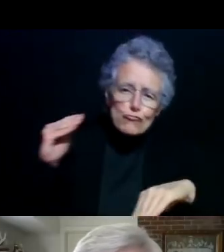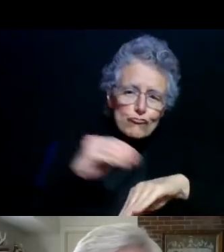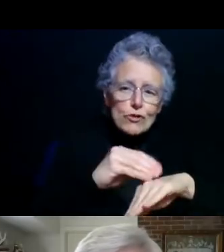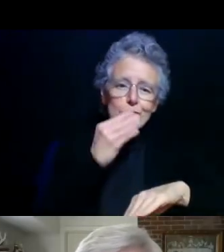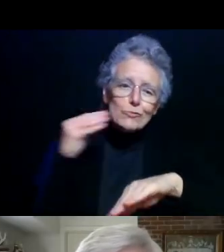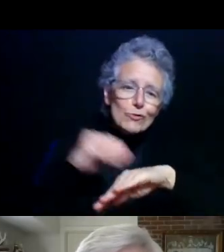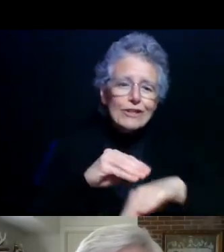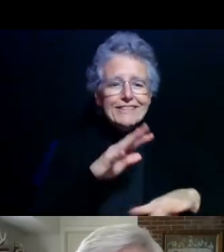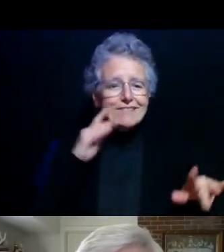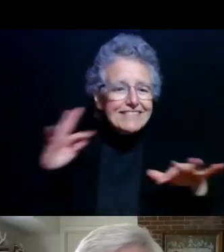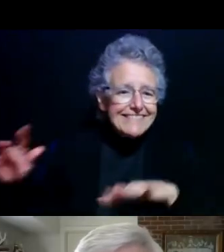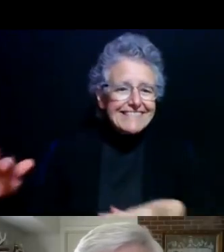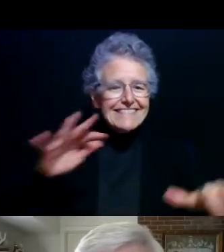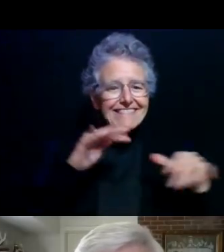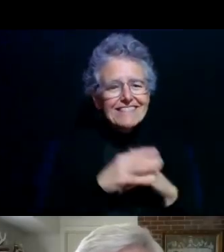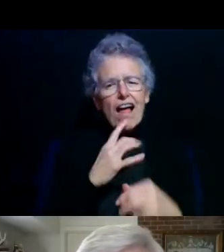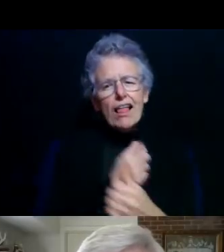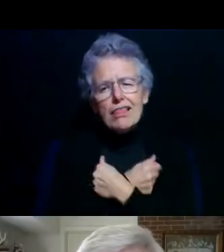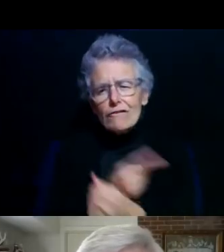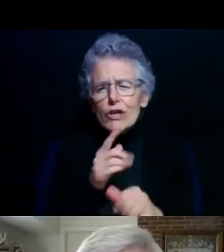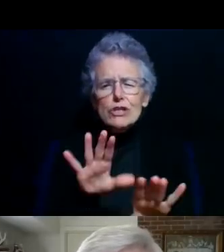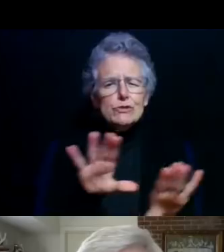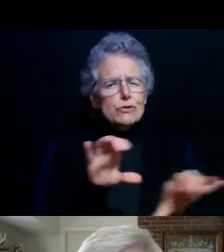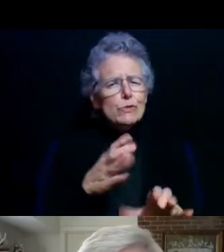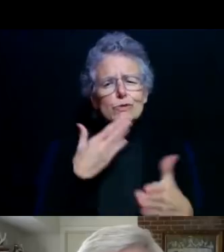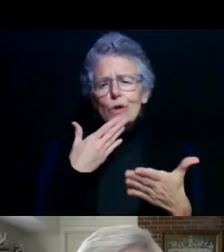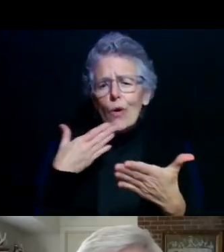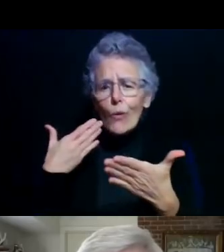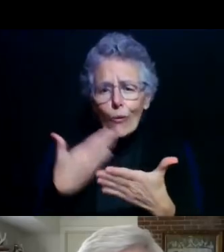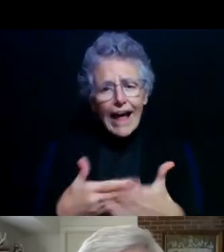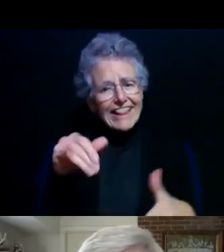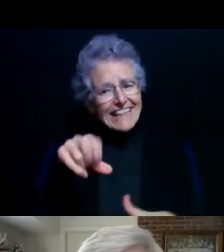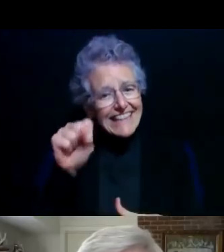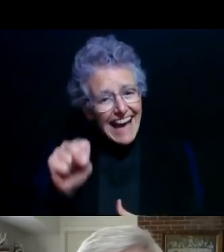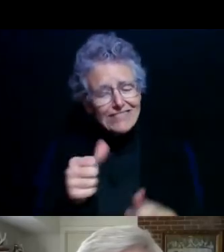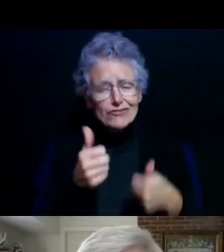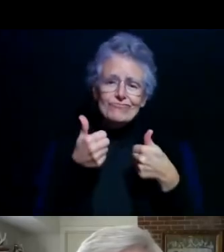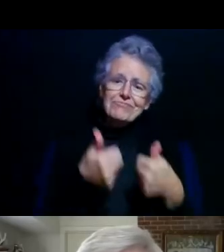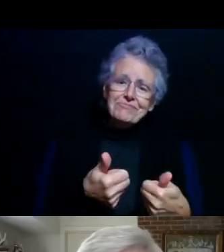Okay. Those are going to do so good. Yes, you are.